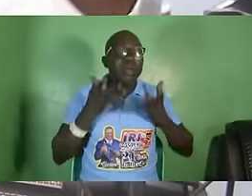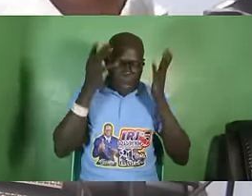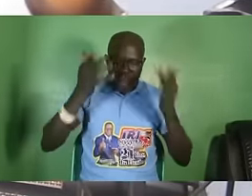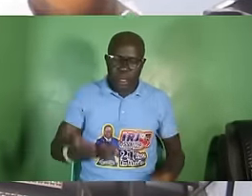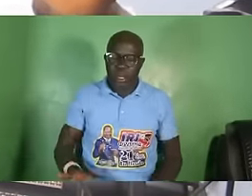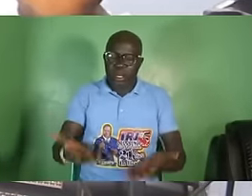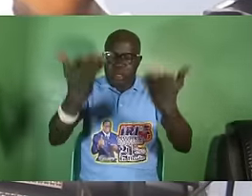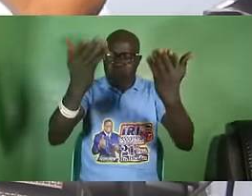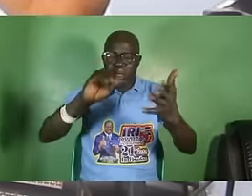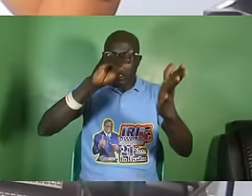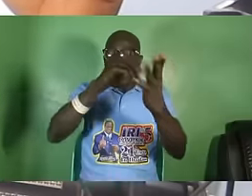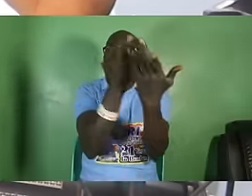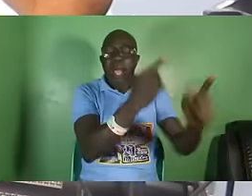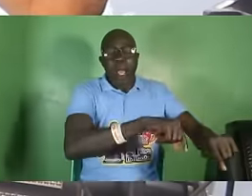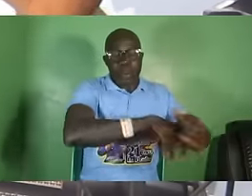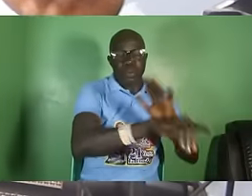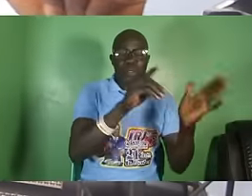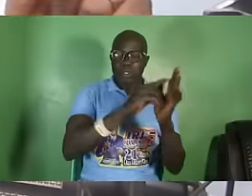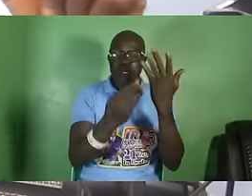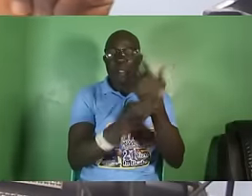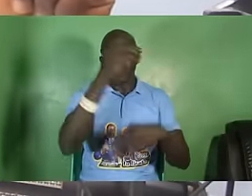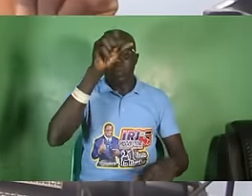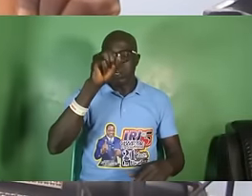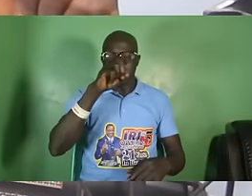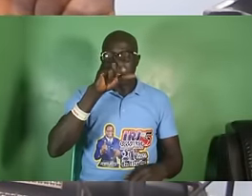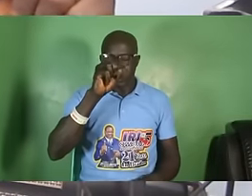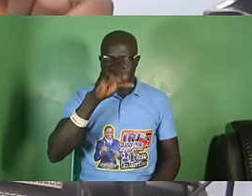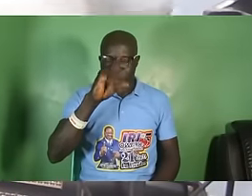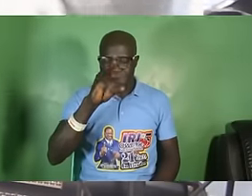really. December, not 7. It's the best of the month of December. Yes.